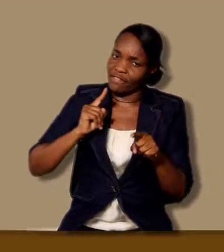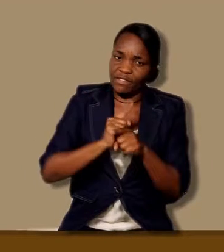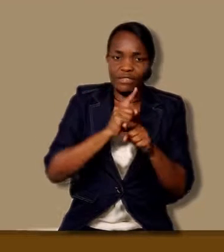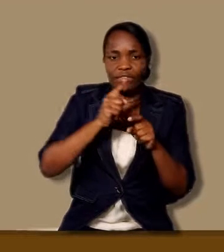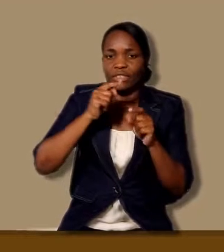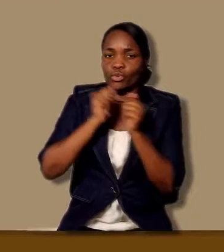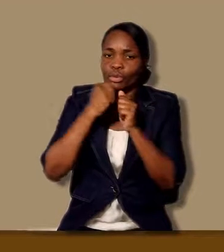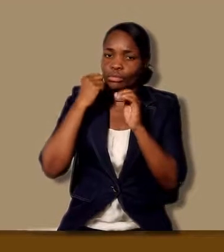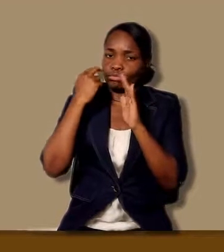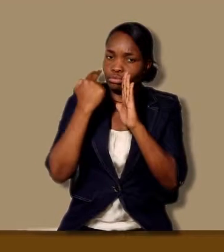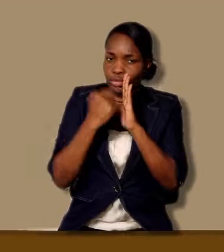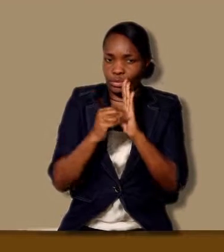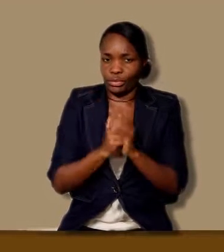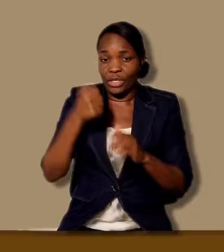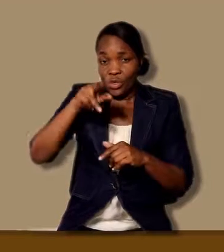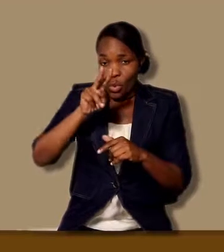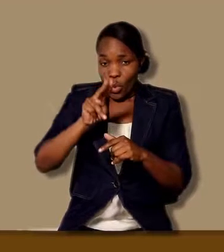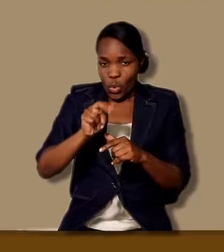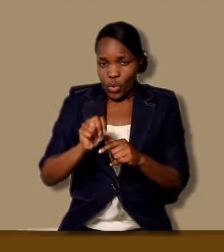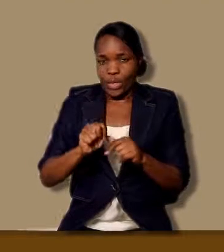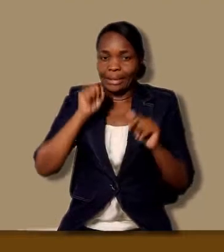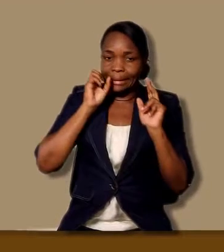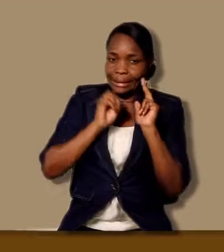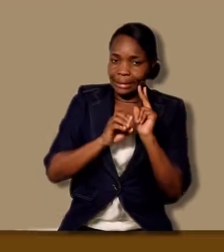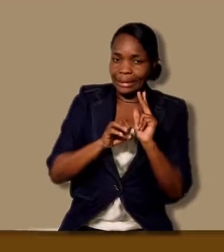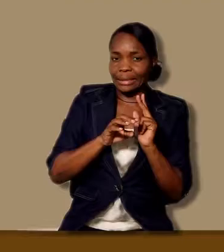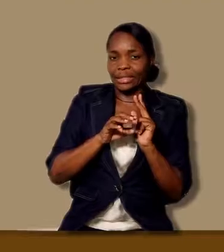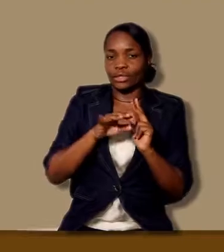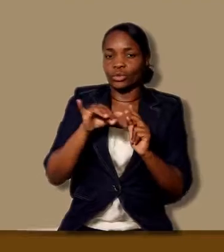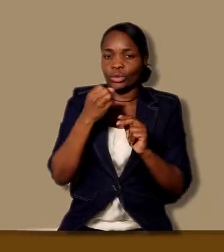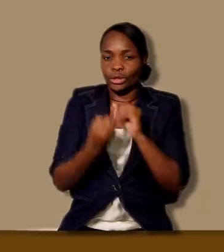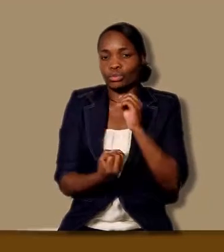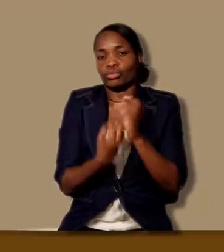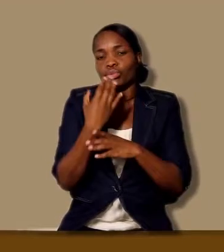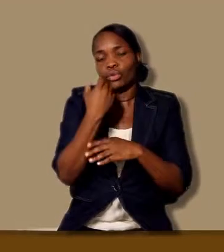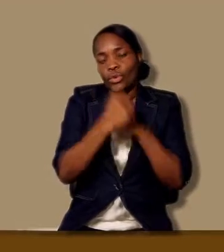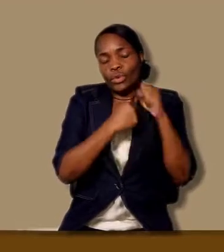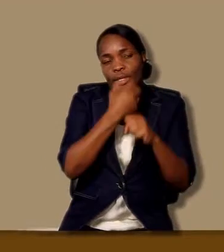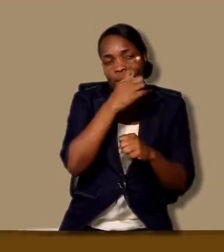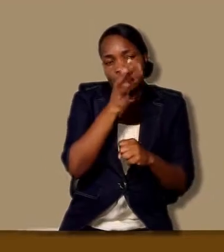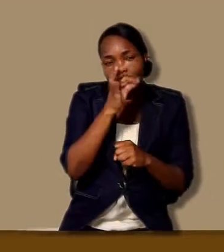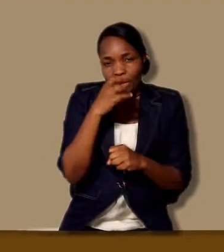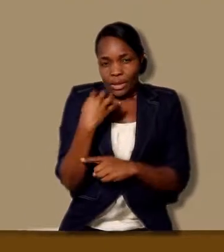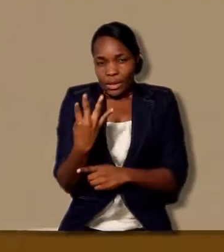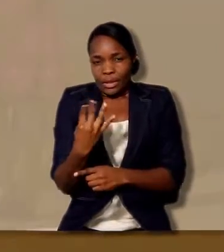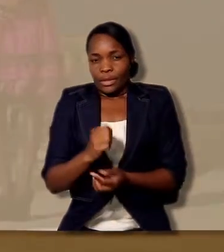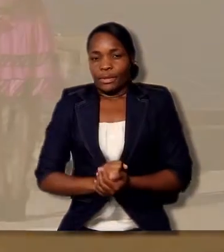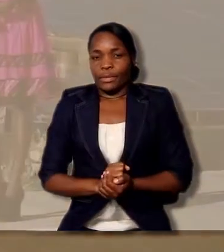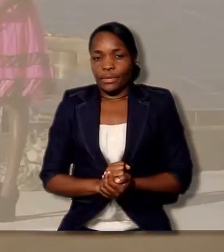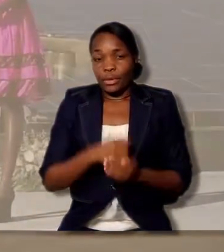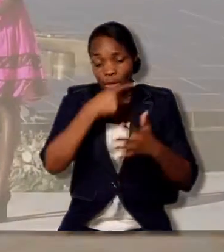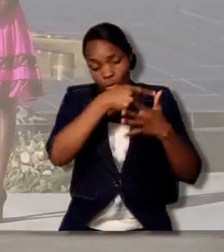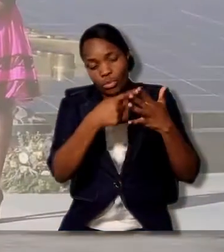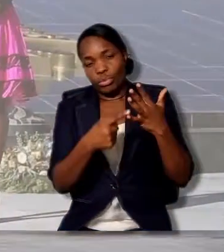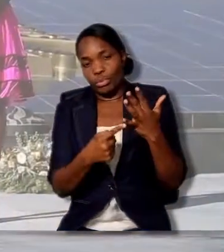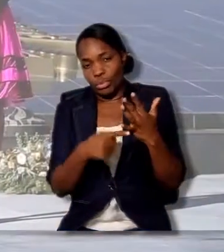organ, the United Nations Trusteeship Council, which has been inactive since 1994. These